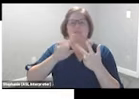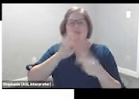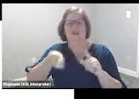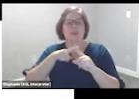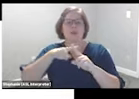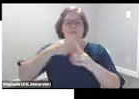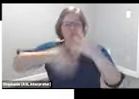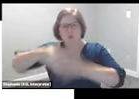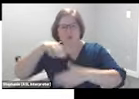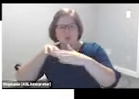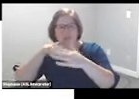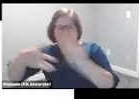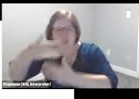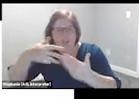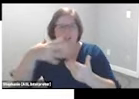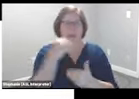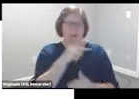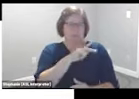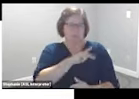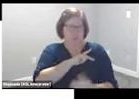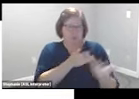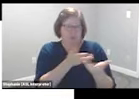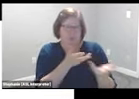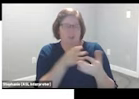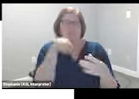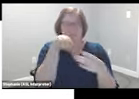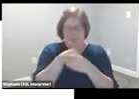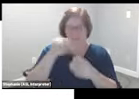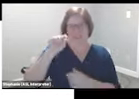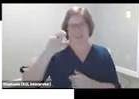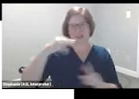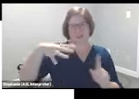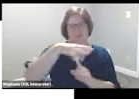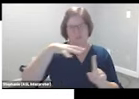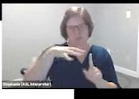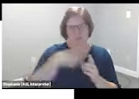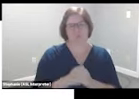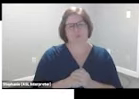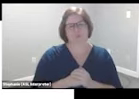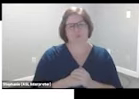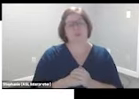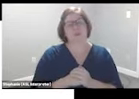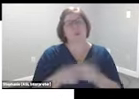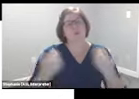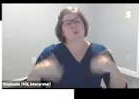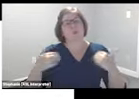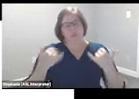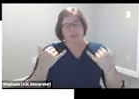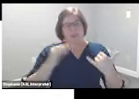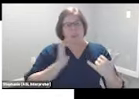personal interaction in the education space. We live in a world today that's been substantially impacted by